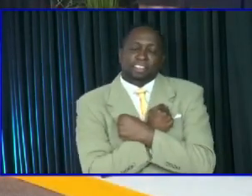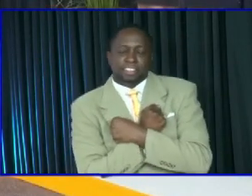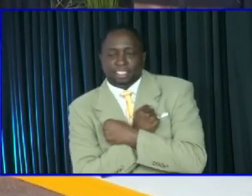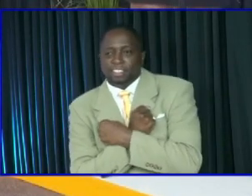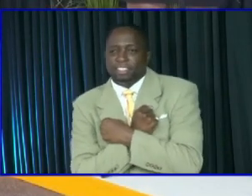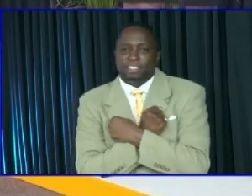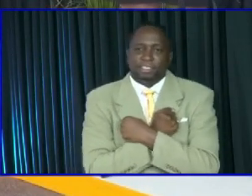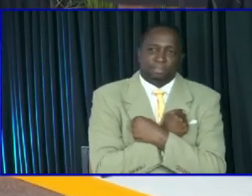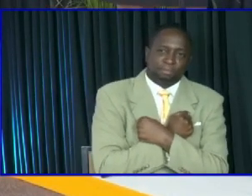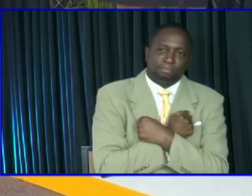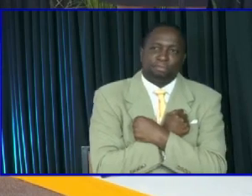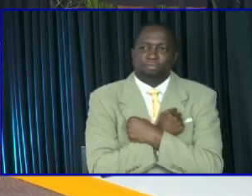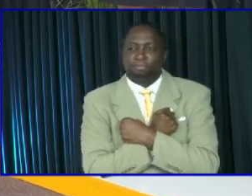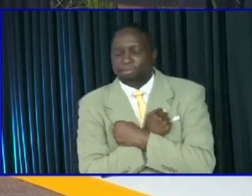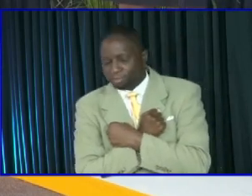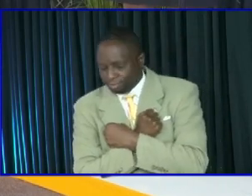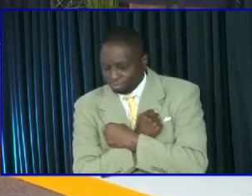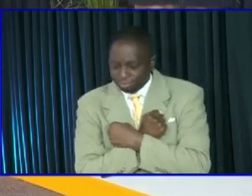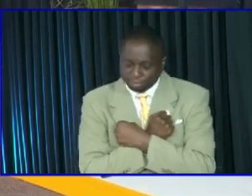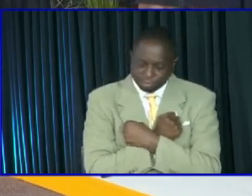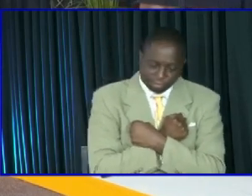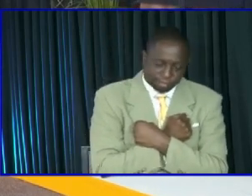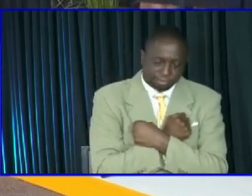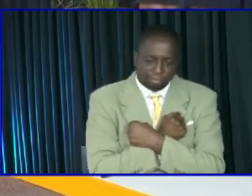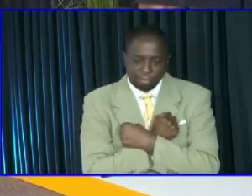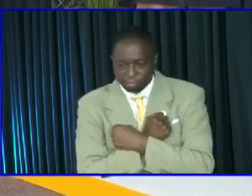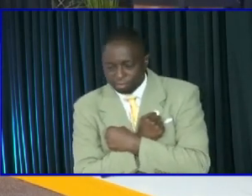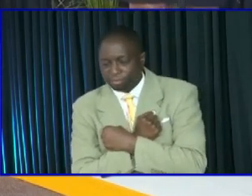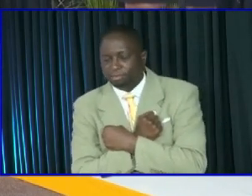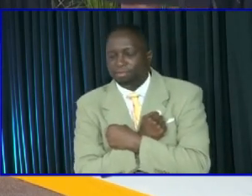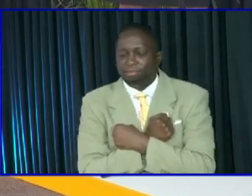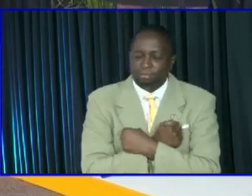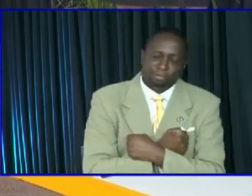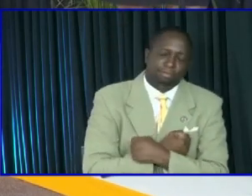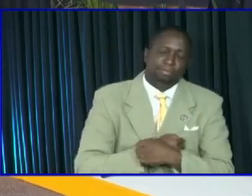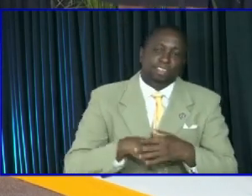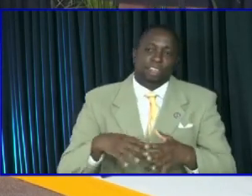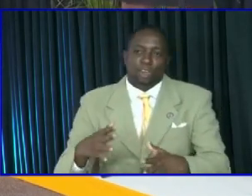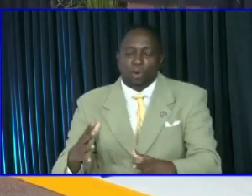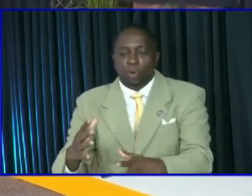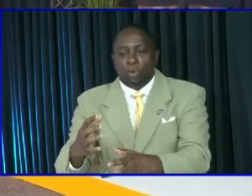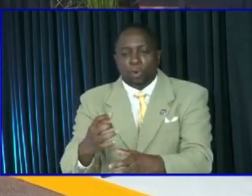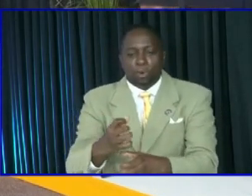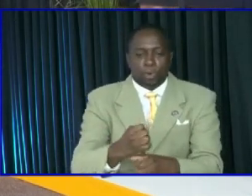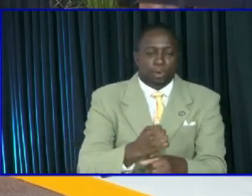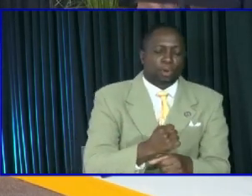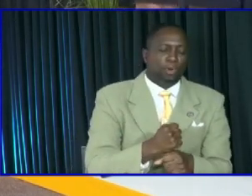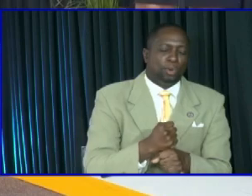Come on and hold me close.